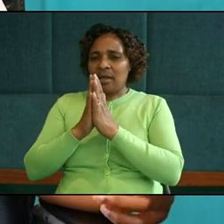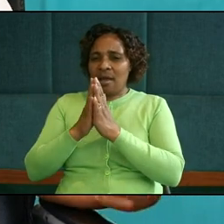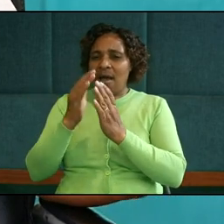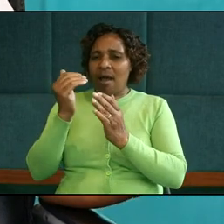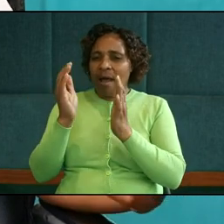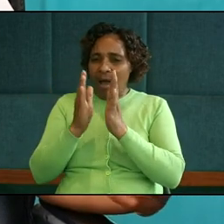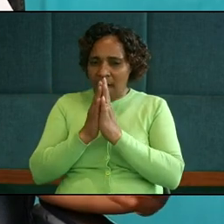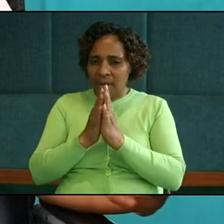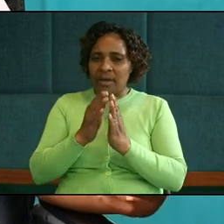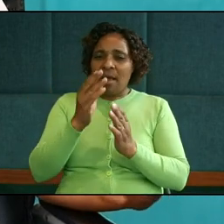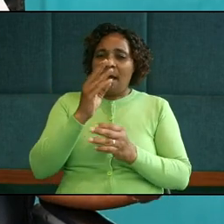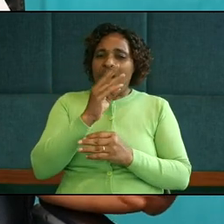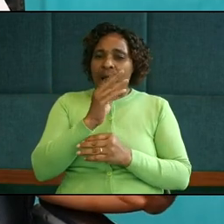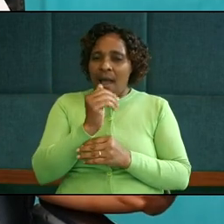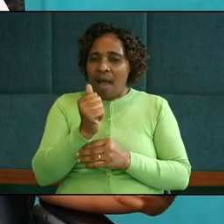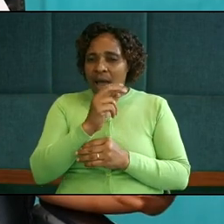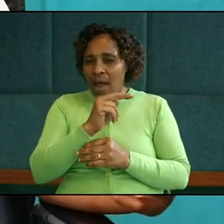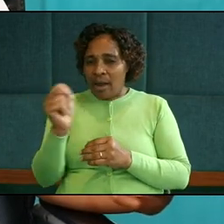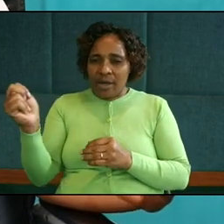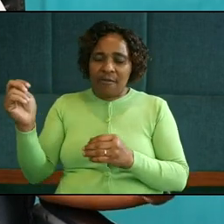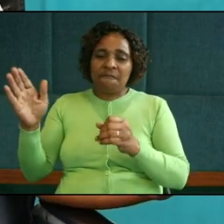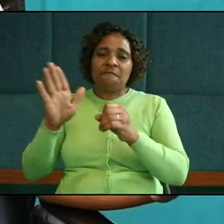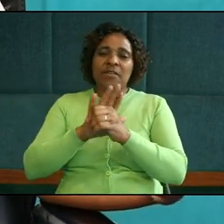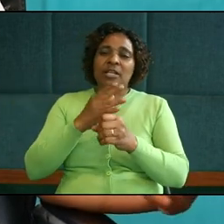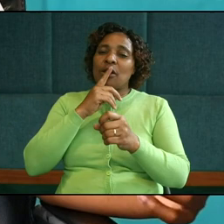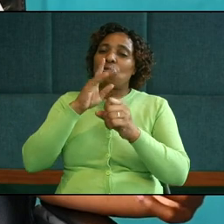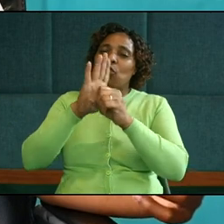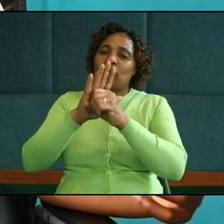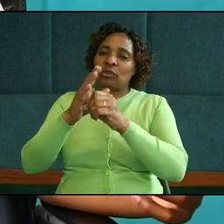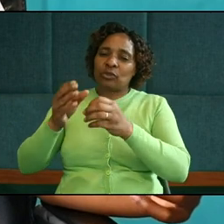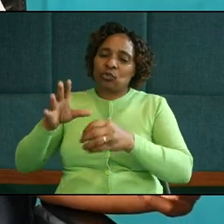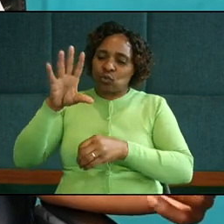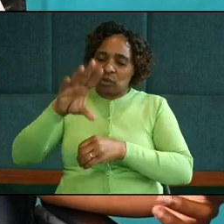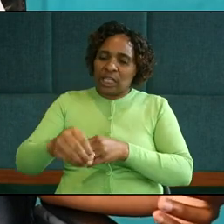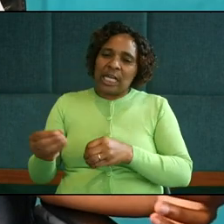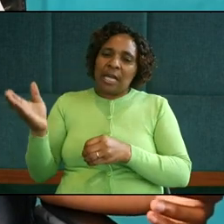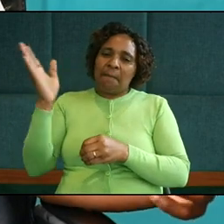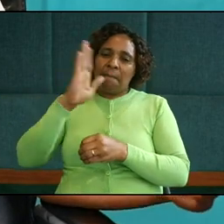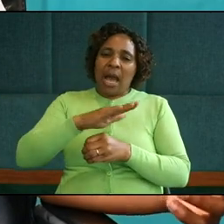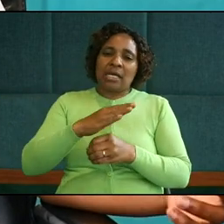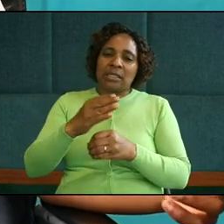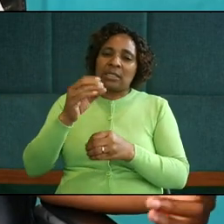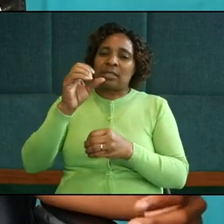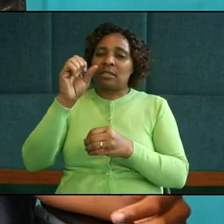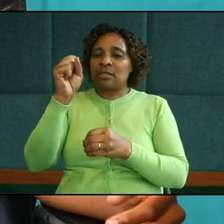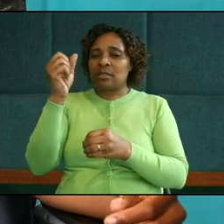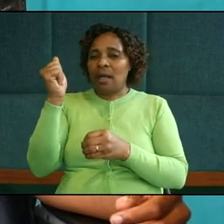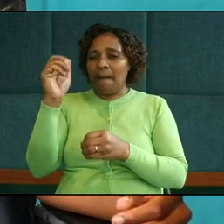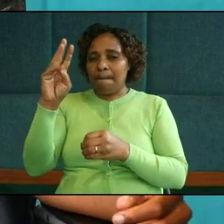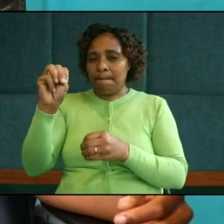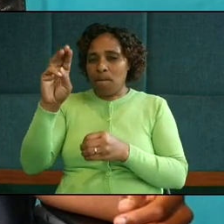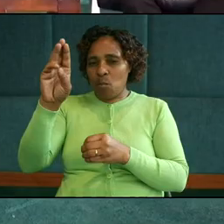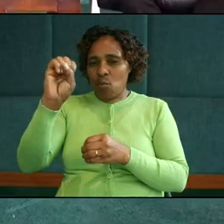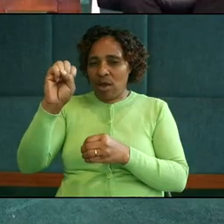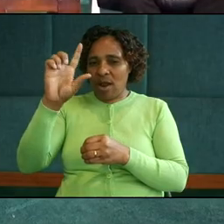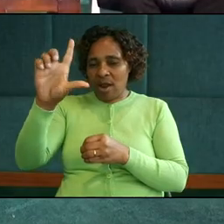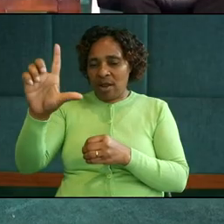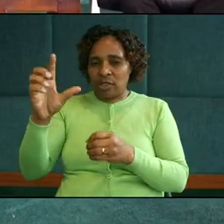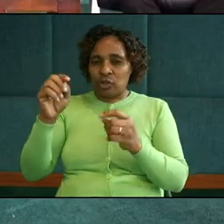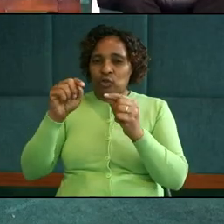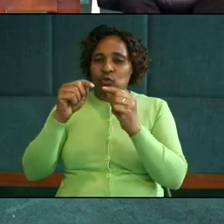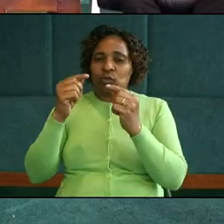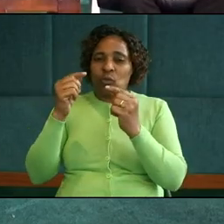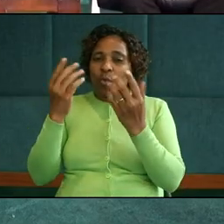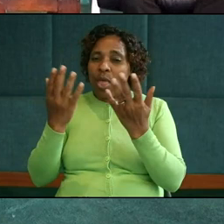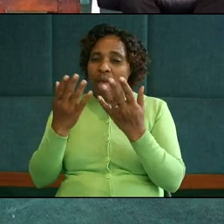Hannah fulfilled her promise to take back Samuel to the temple. Yeah. Yeah. Thank you for